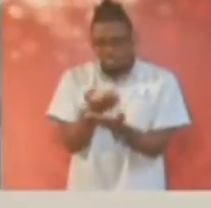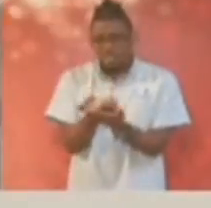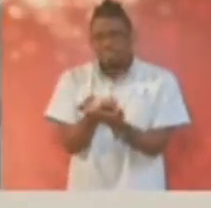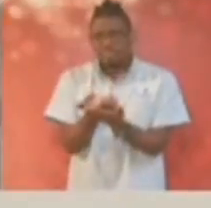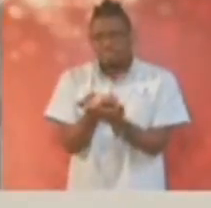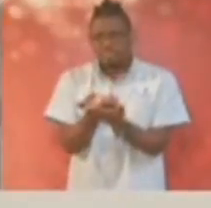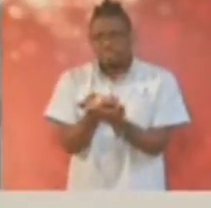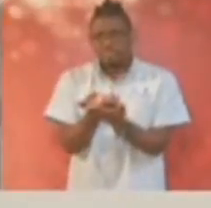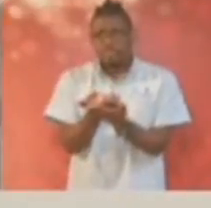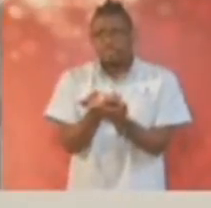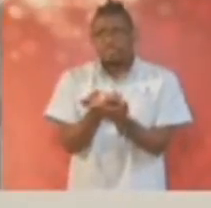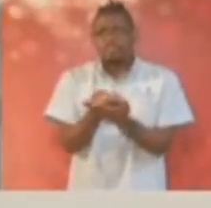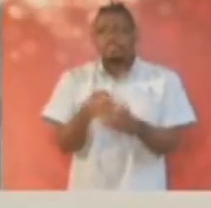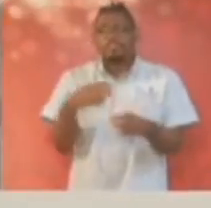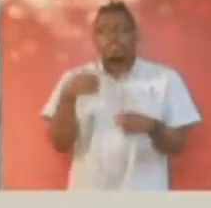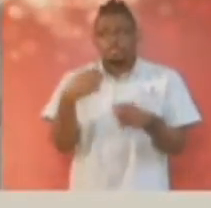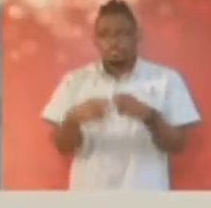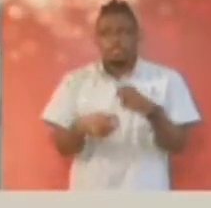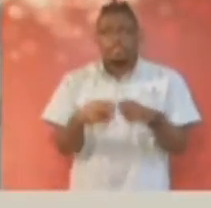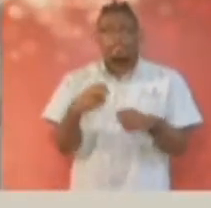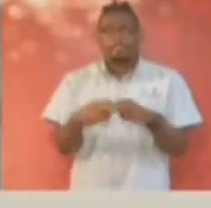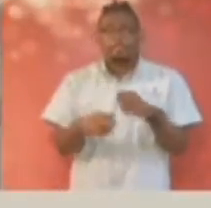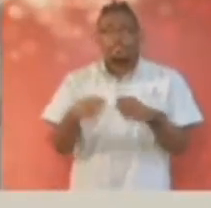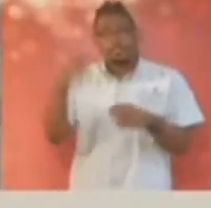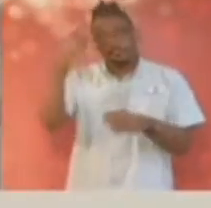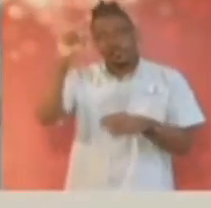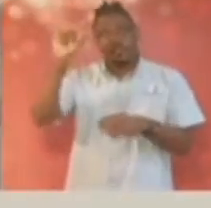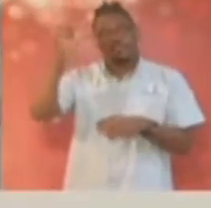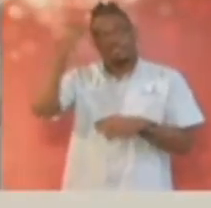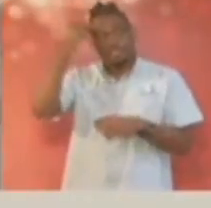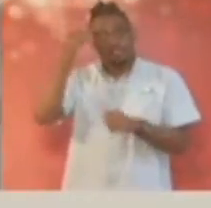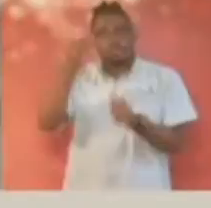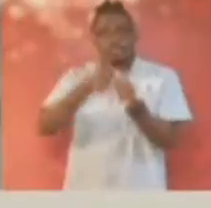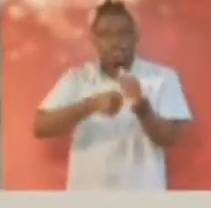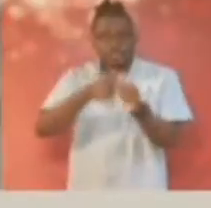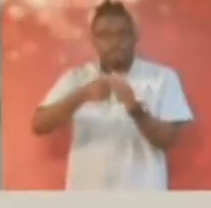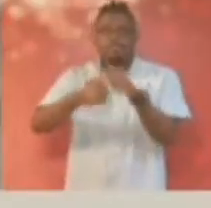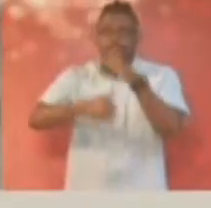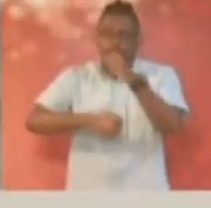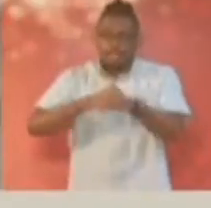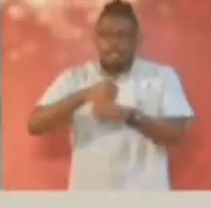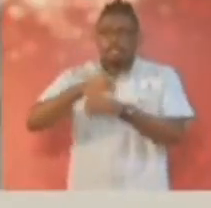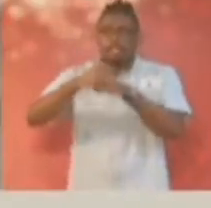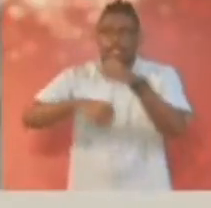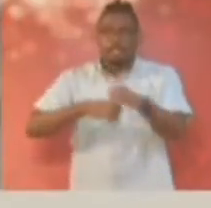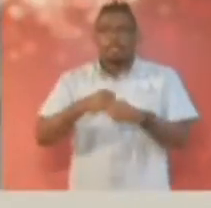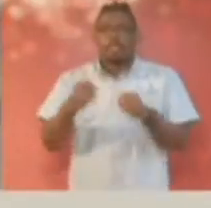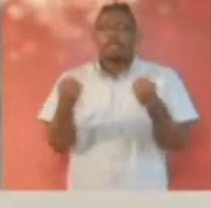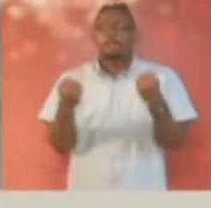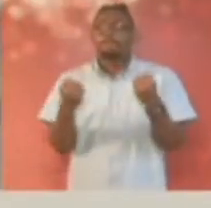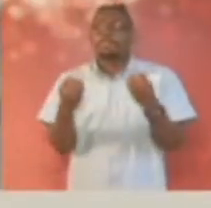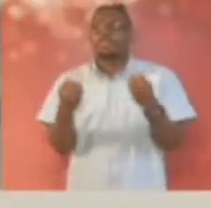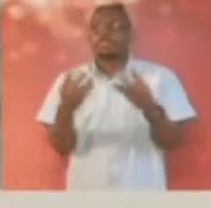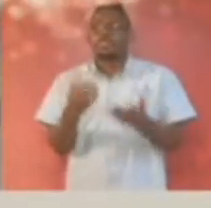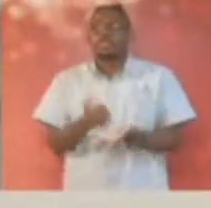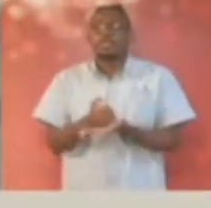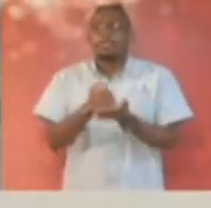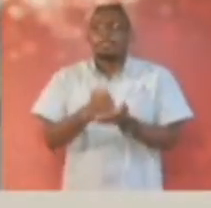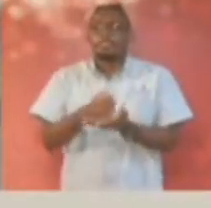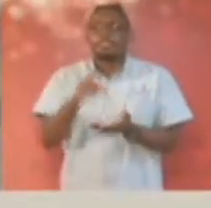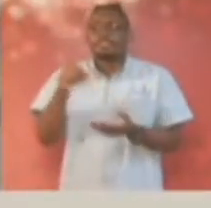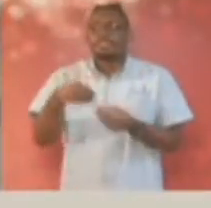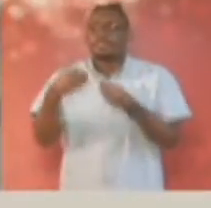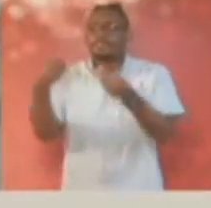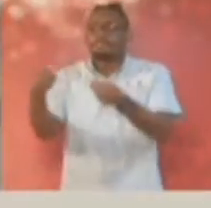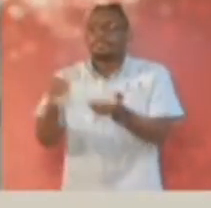bear. And just to give you an example, annually, the cost of addressing diabetes is about 3.5